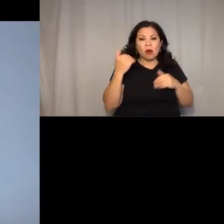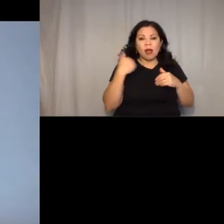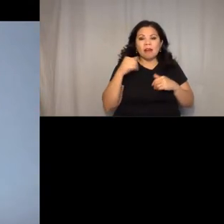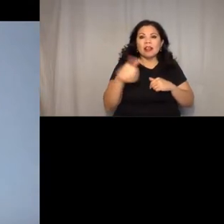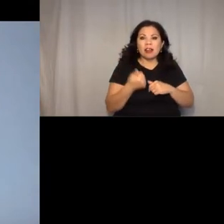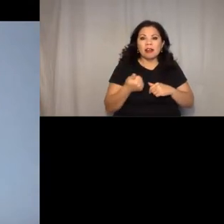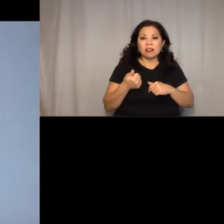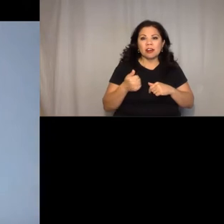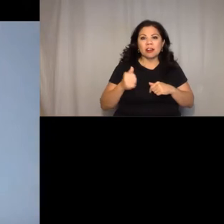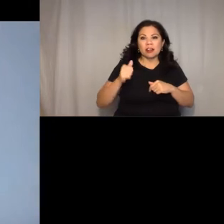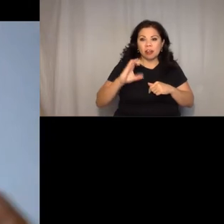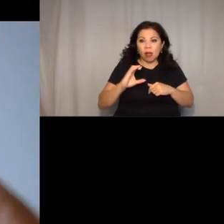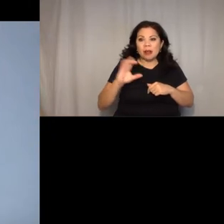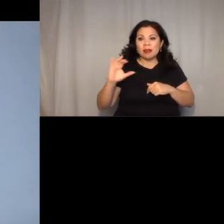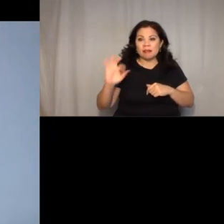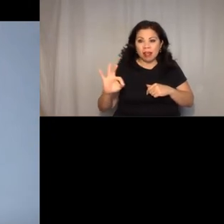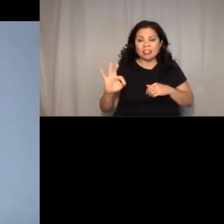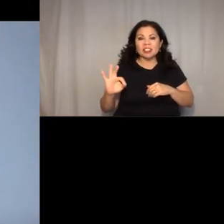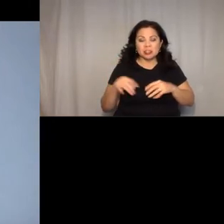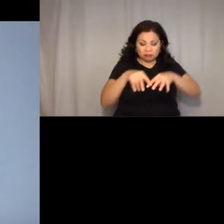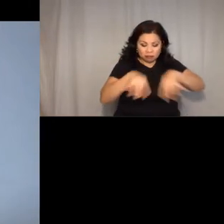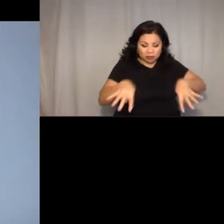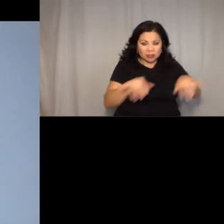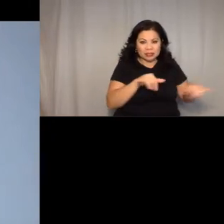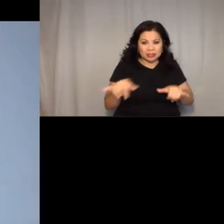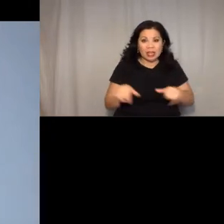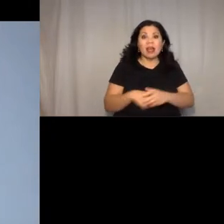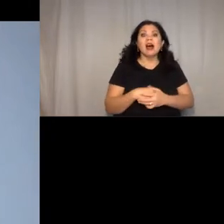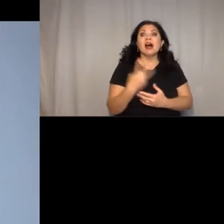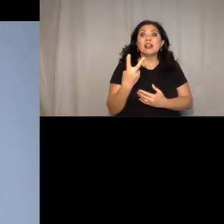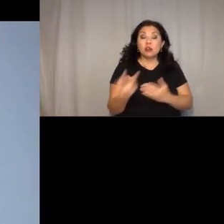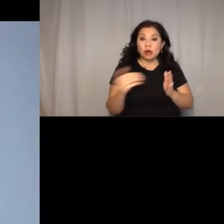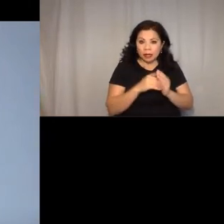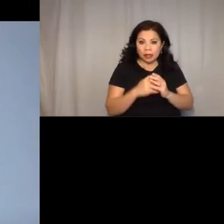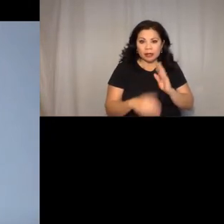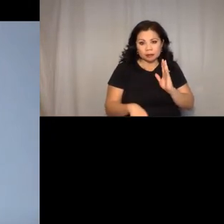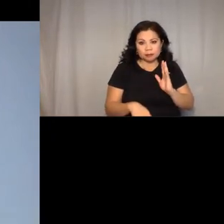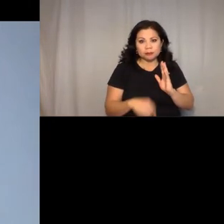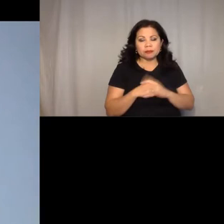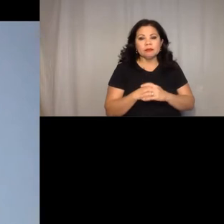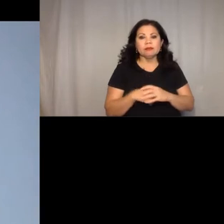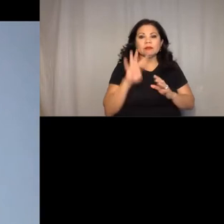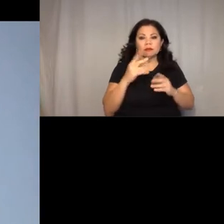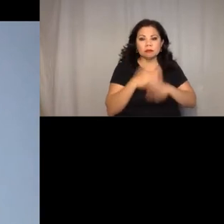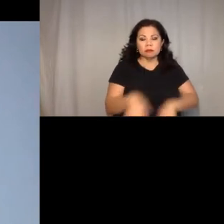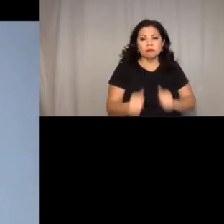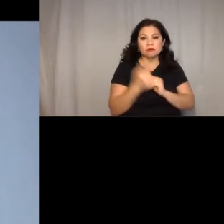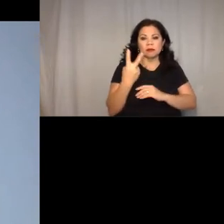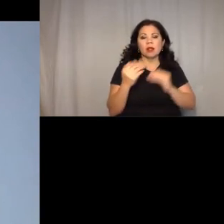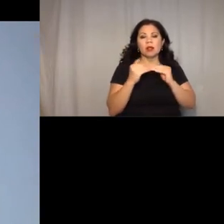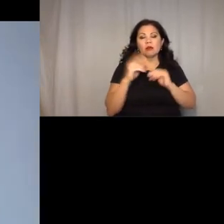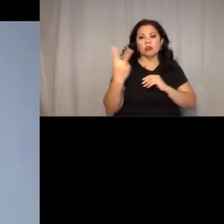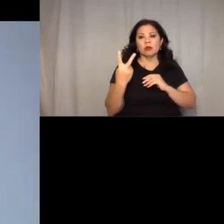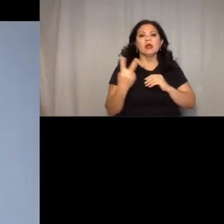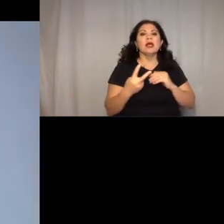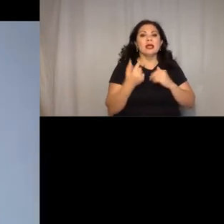Ooh, it's 2. They have a 2 in common. So when I do that, 4 divided by 2 is 2, 10